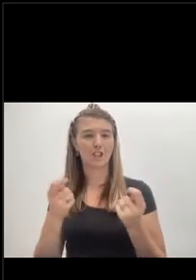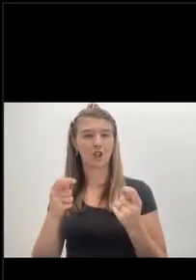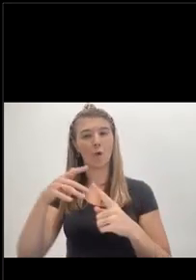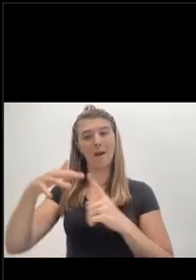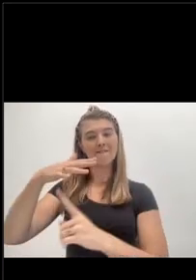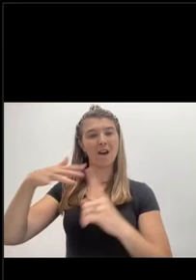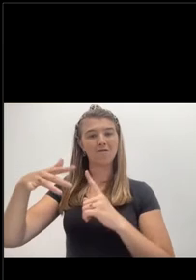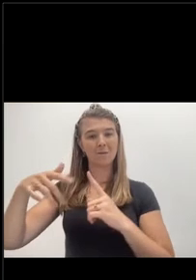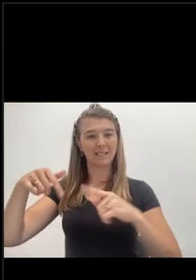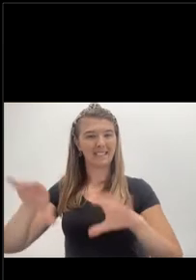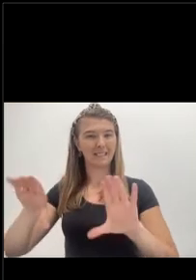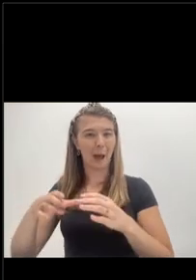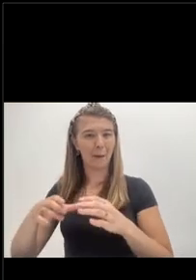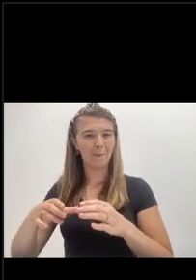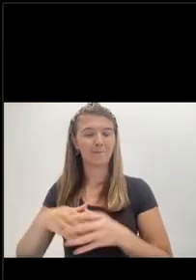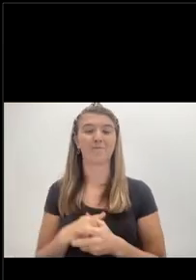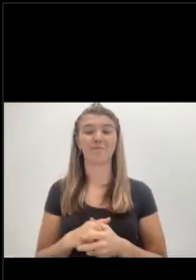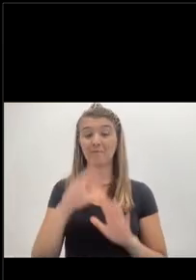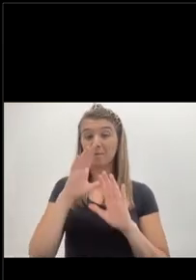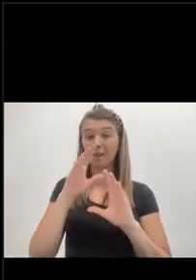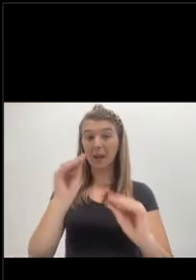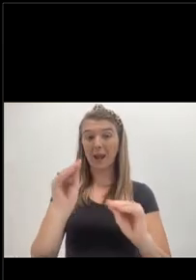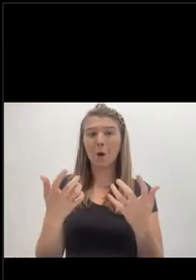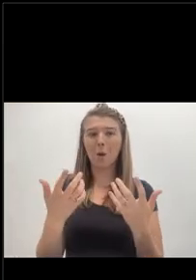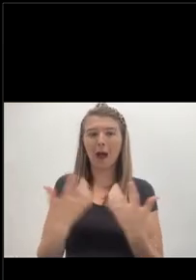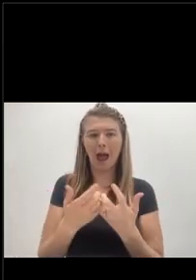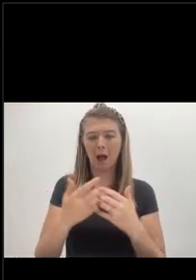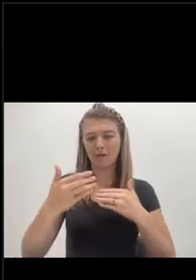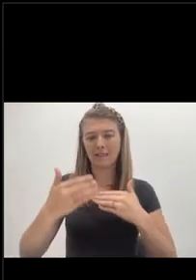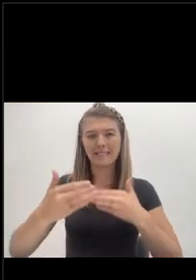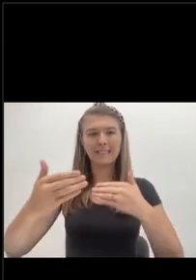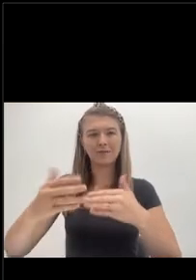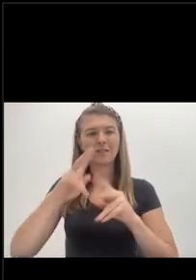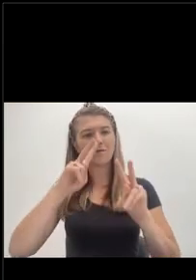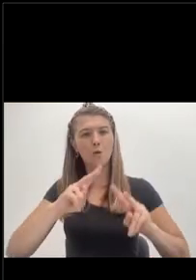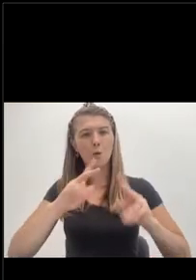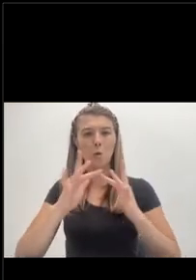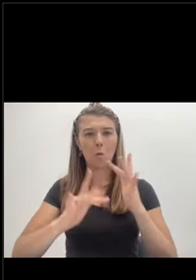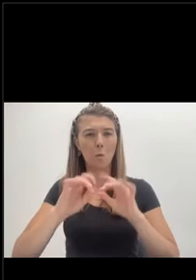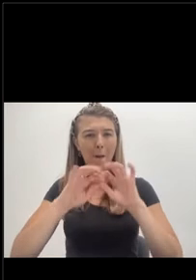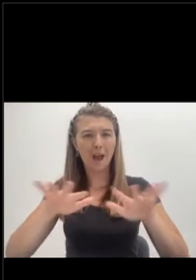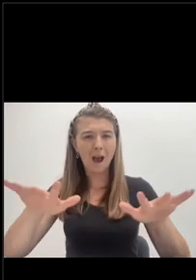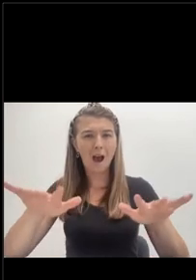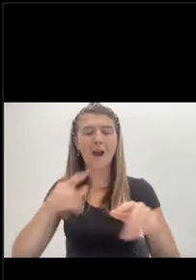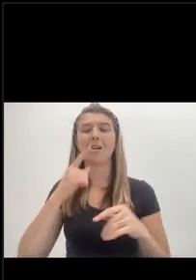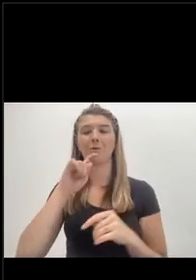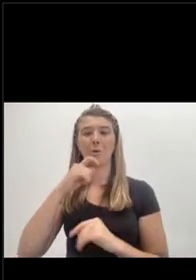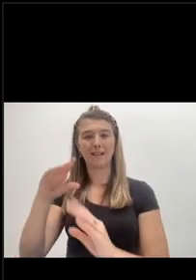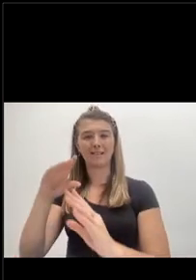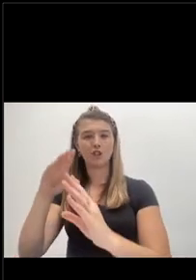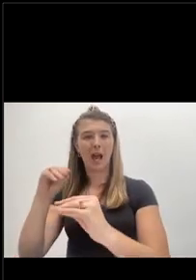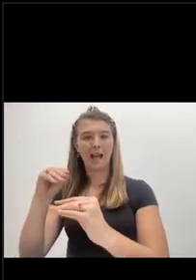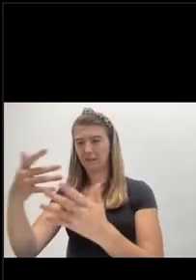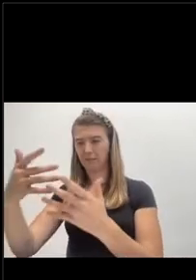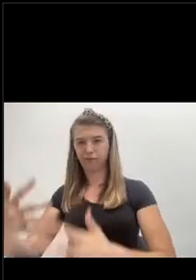can find the previous webinar in this series. So we're going to share a link in the chat function of GoToWebinar now. If you missed that one, you'll